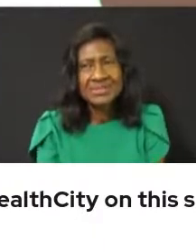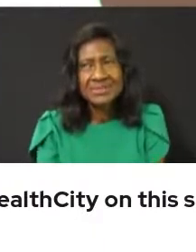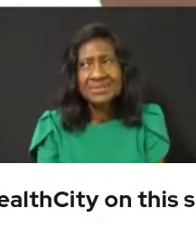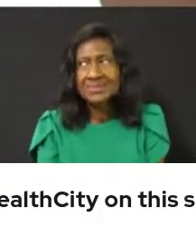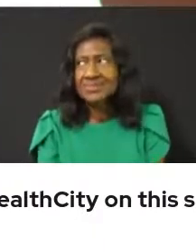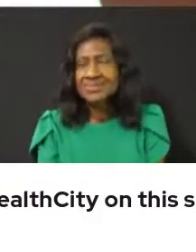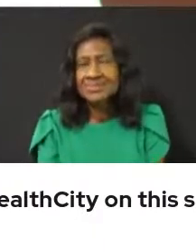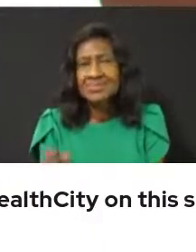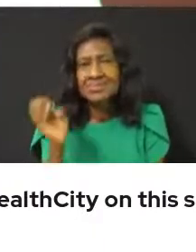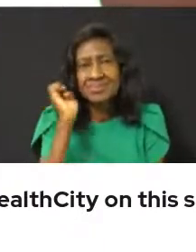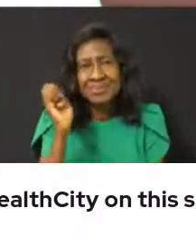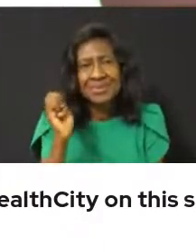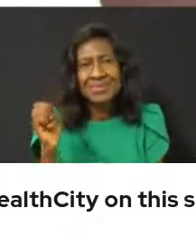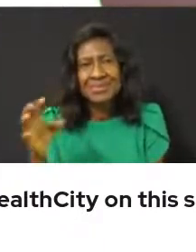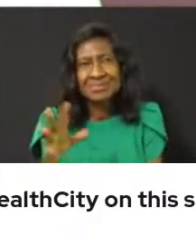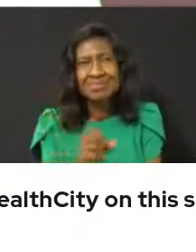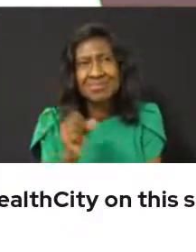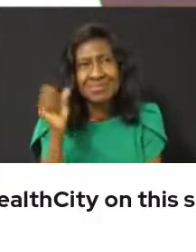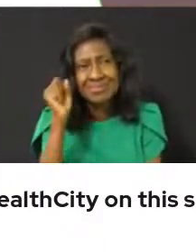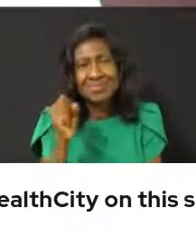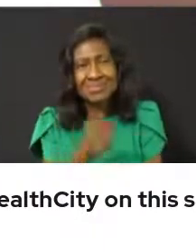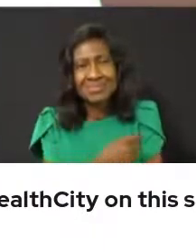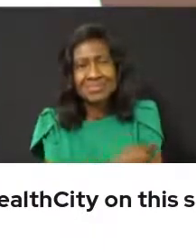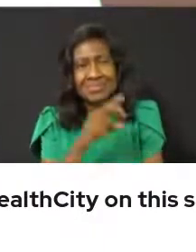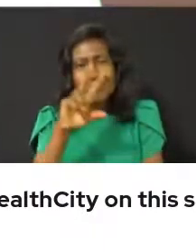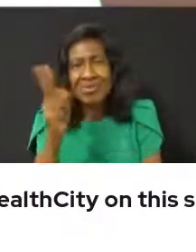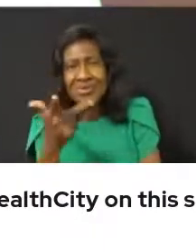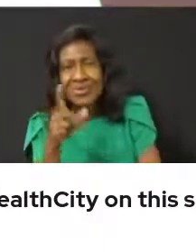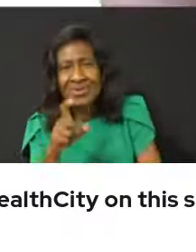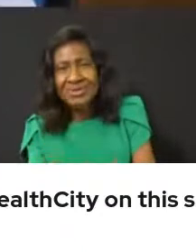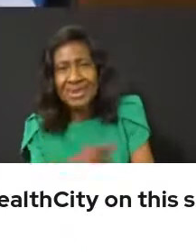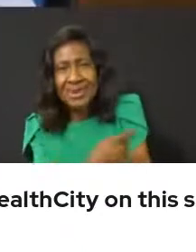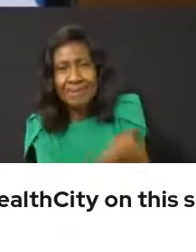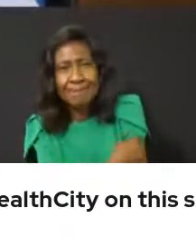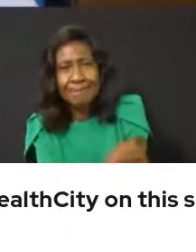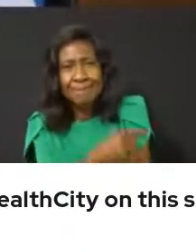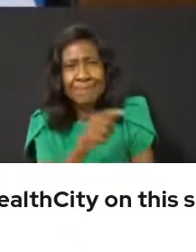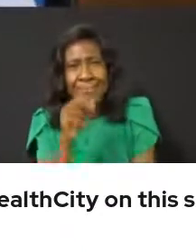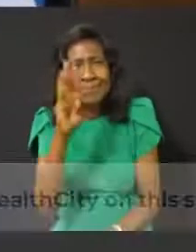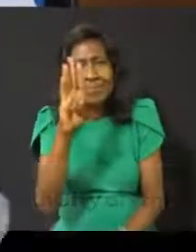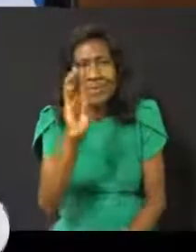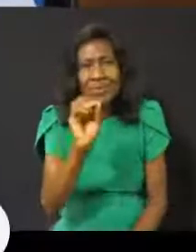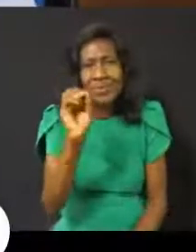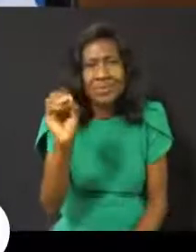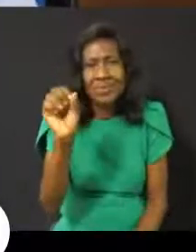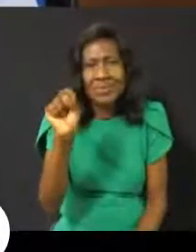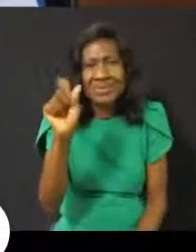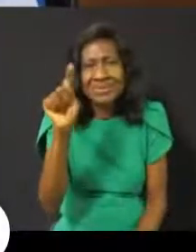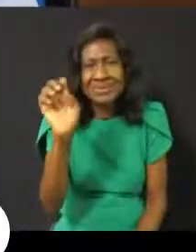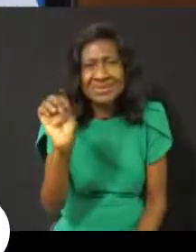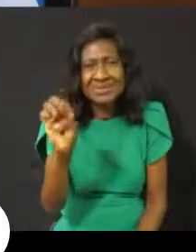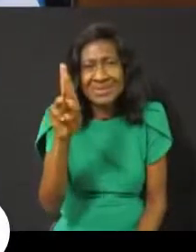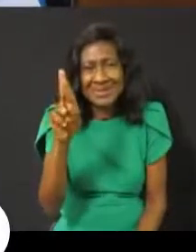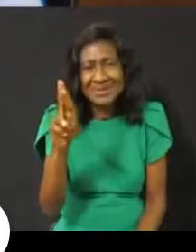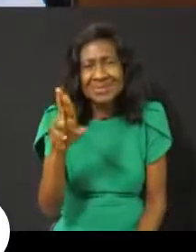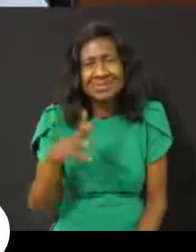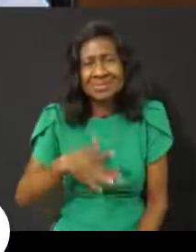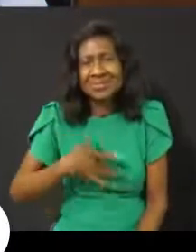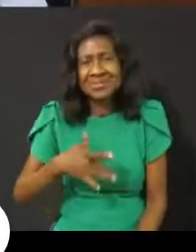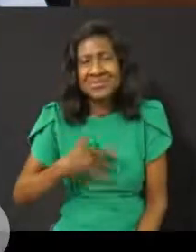got my booster shot today, so a lot of people seem to have got their booster, and I'm feeling pretty good. I hope you're all feeling good who